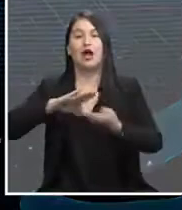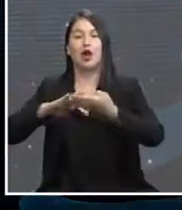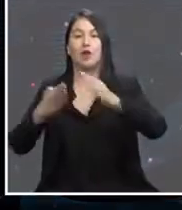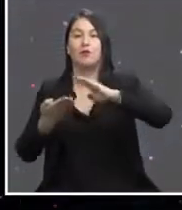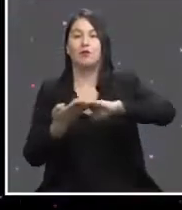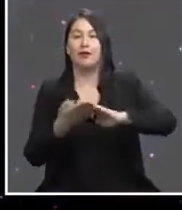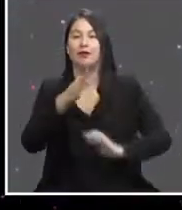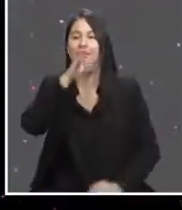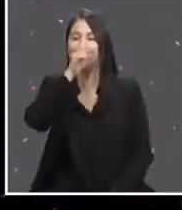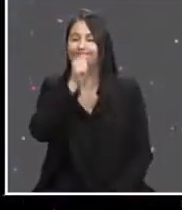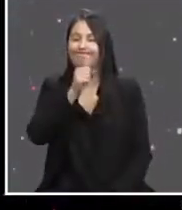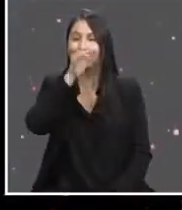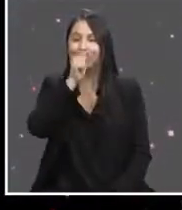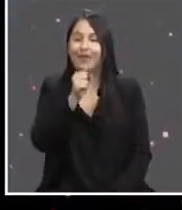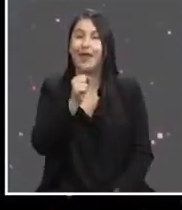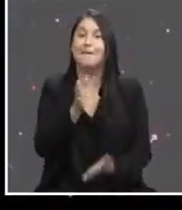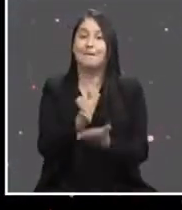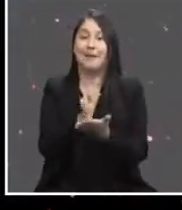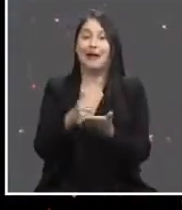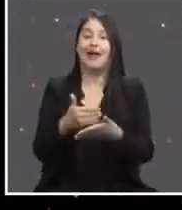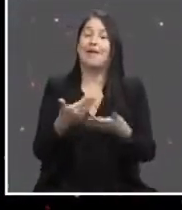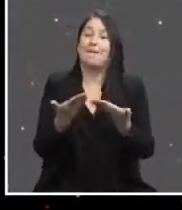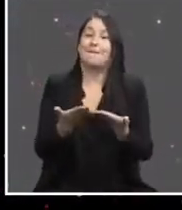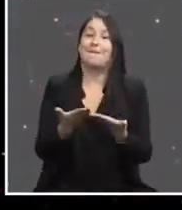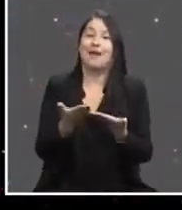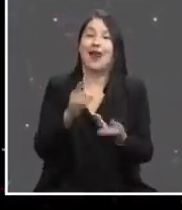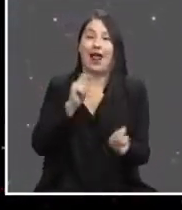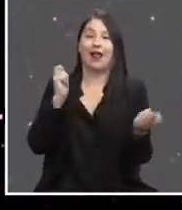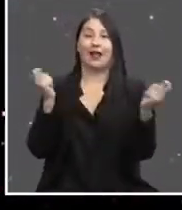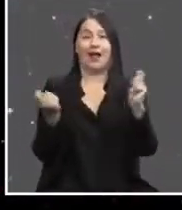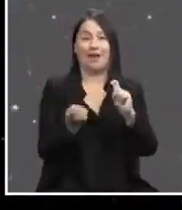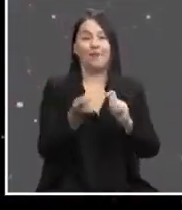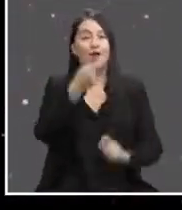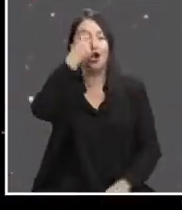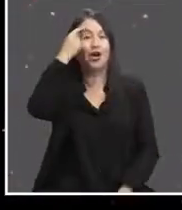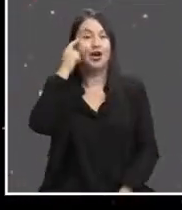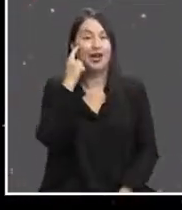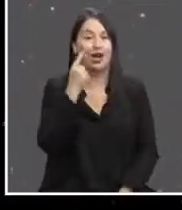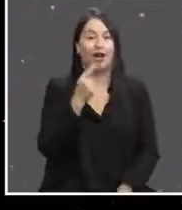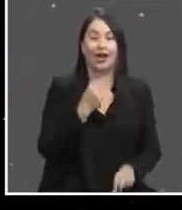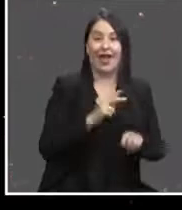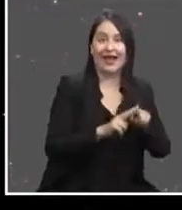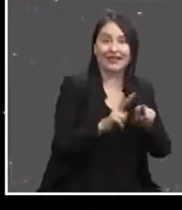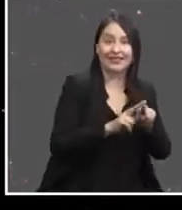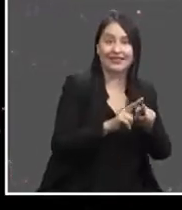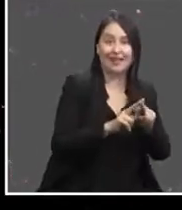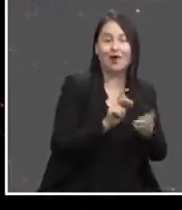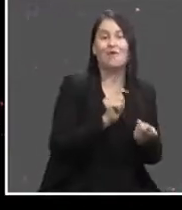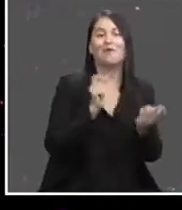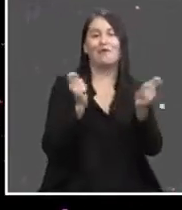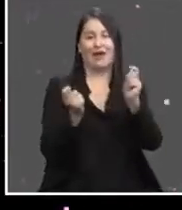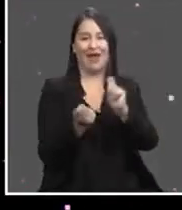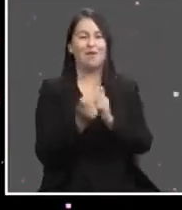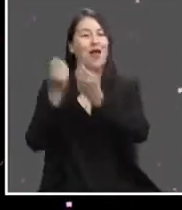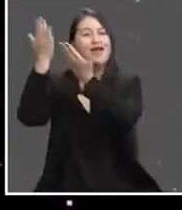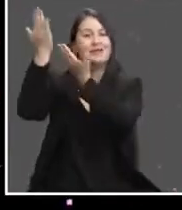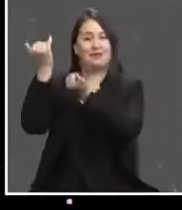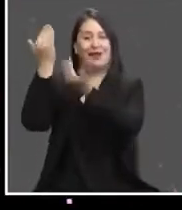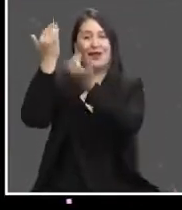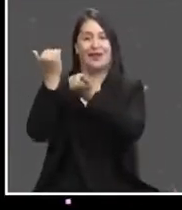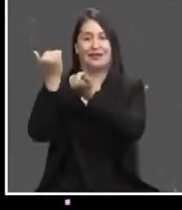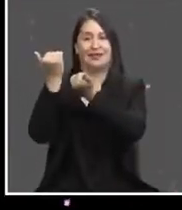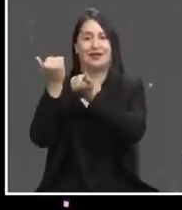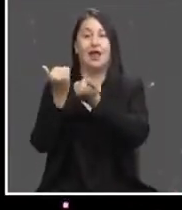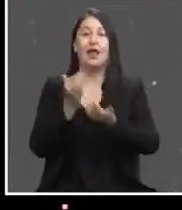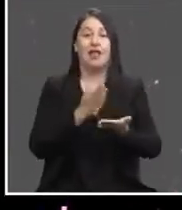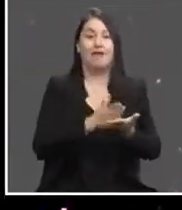I believe that action breeds hope, and taking action is an effective antidote to despair, especially when there